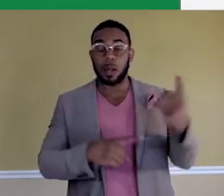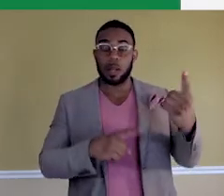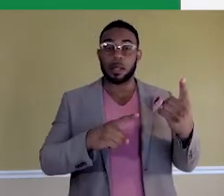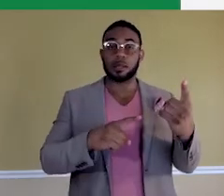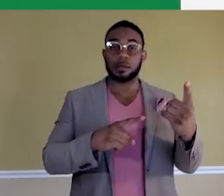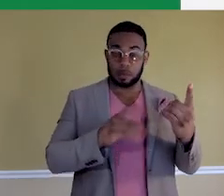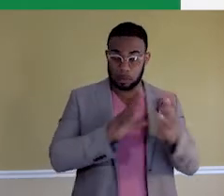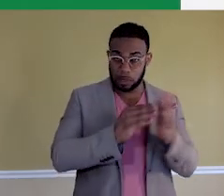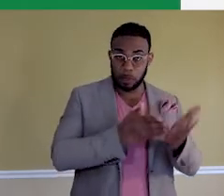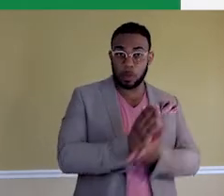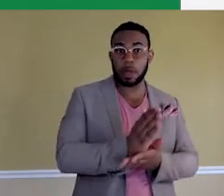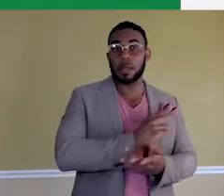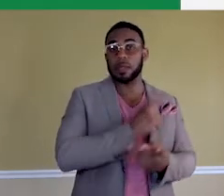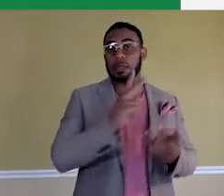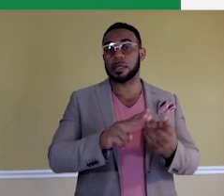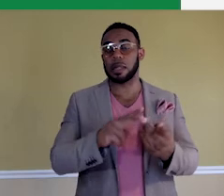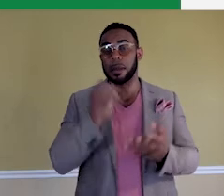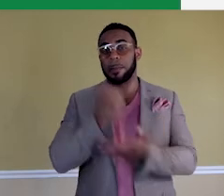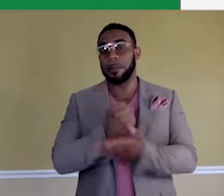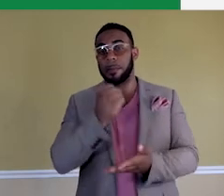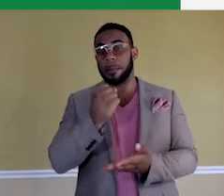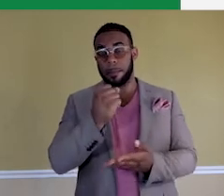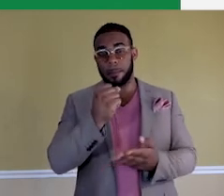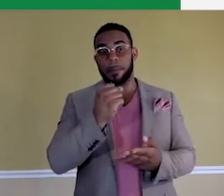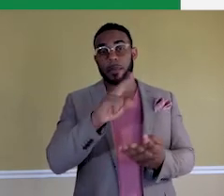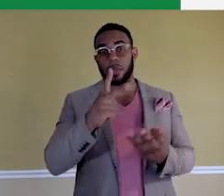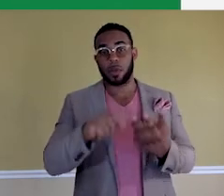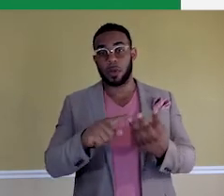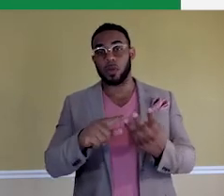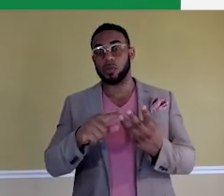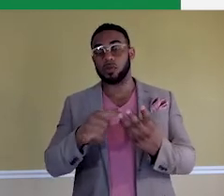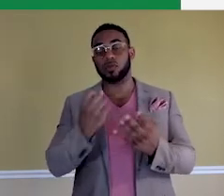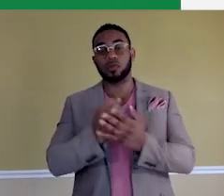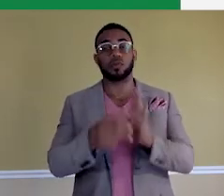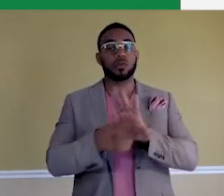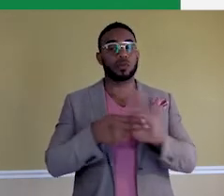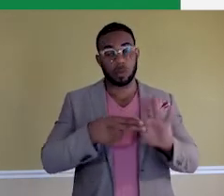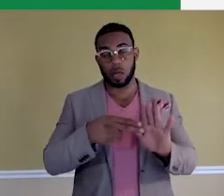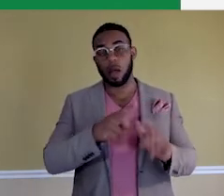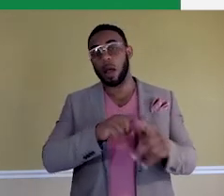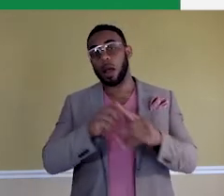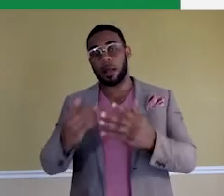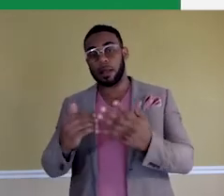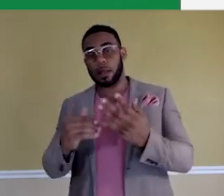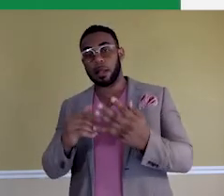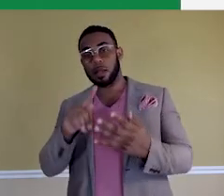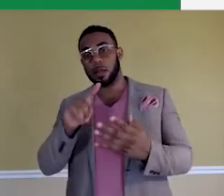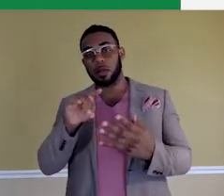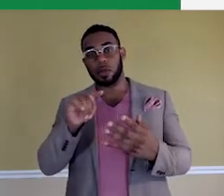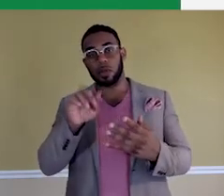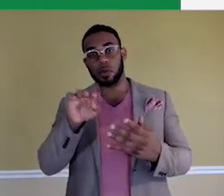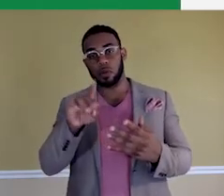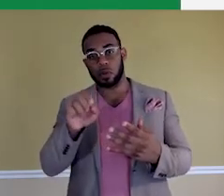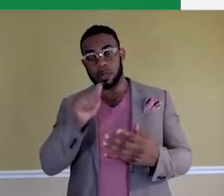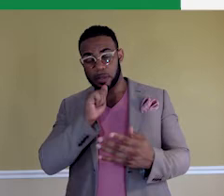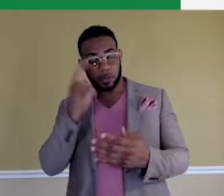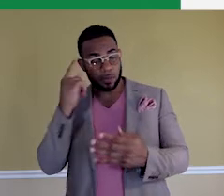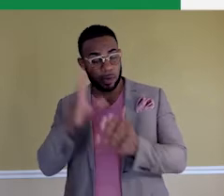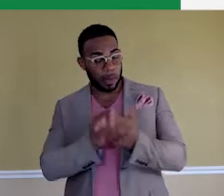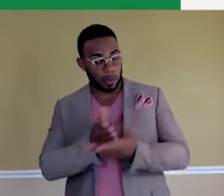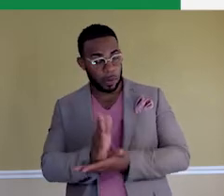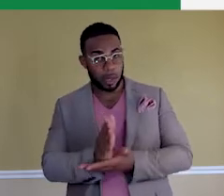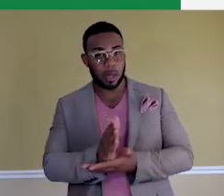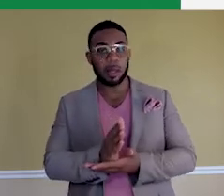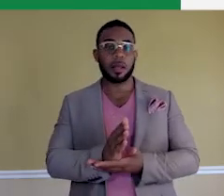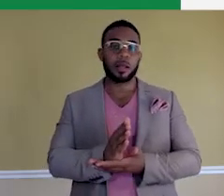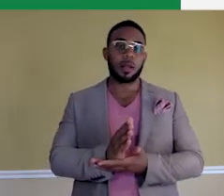copyright, the second is patent, the third is trademark, and the next is trade secrets. For copyrights,